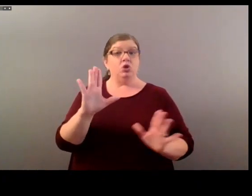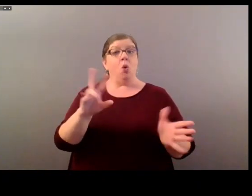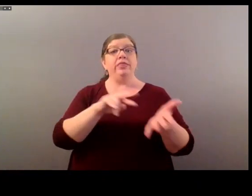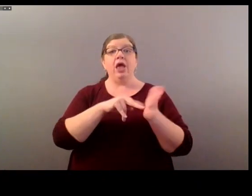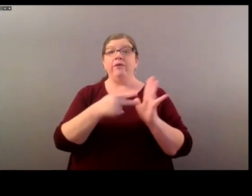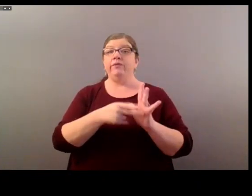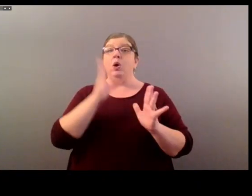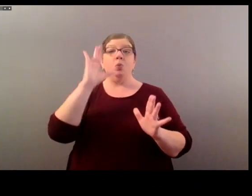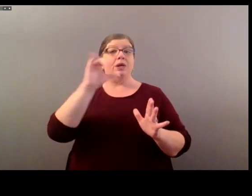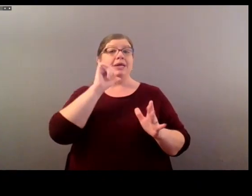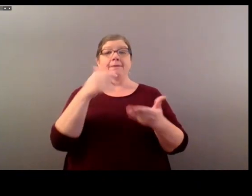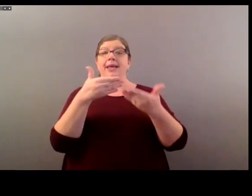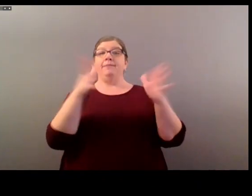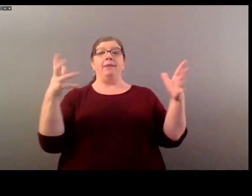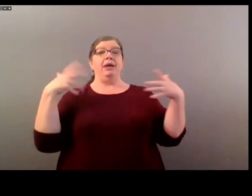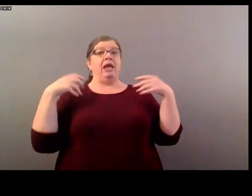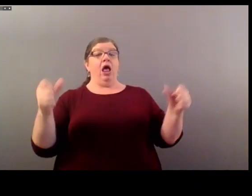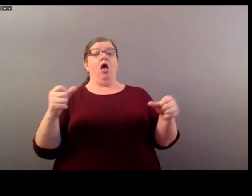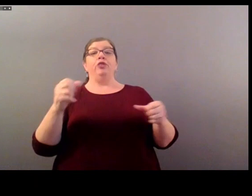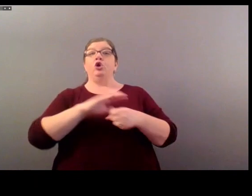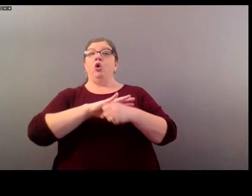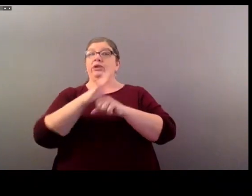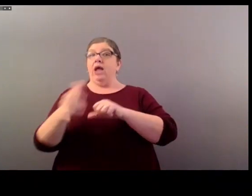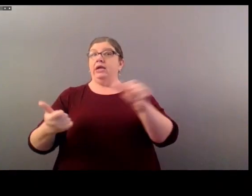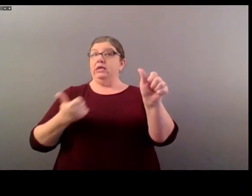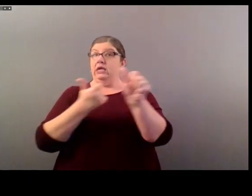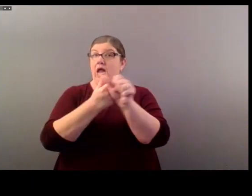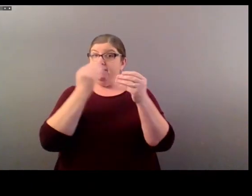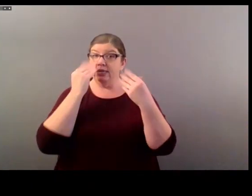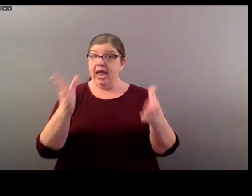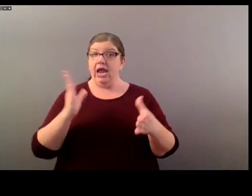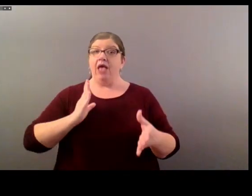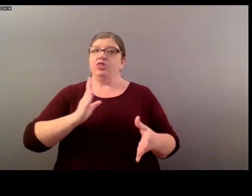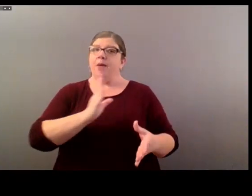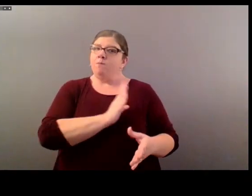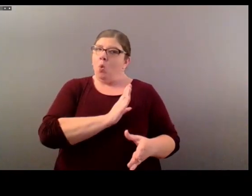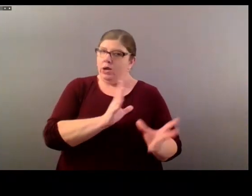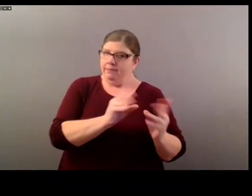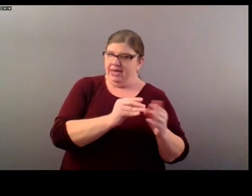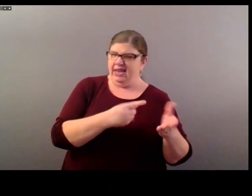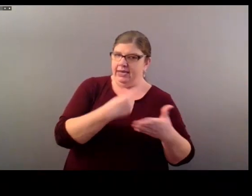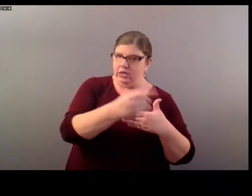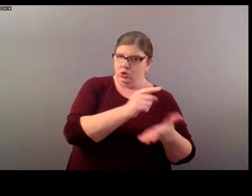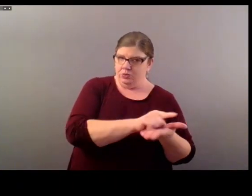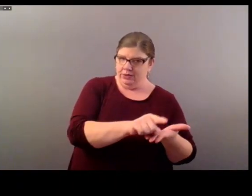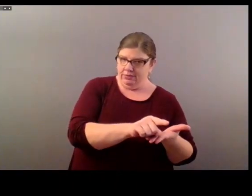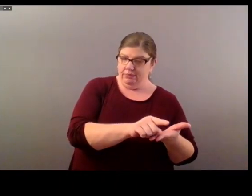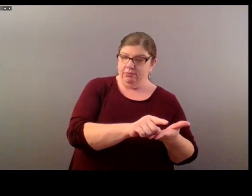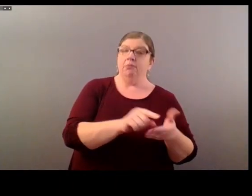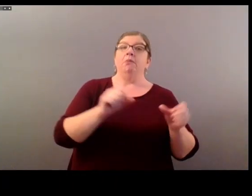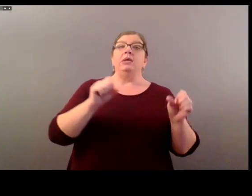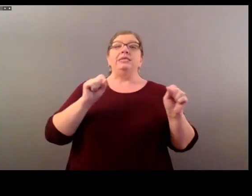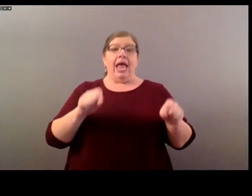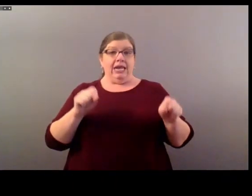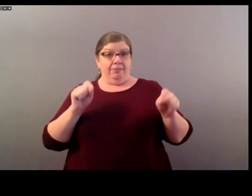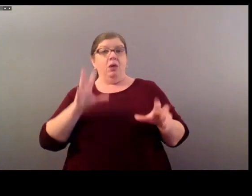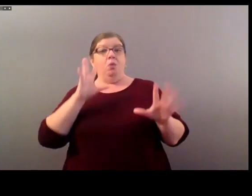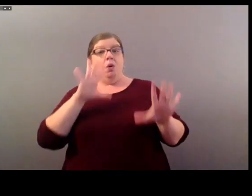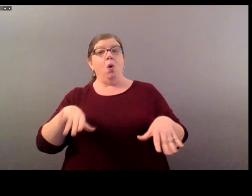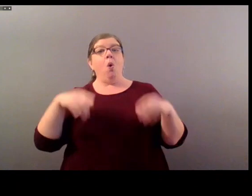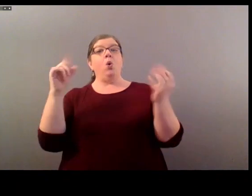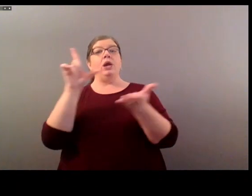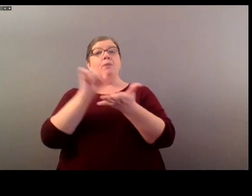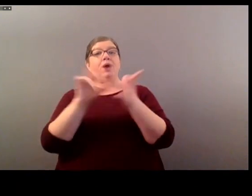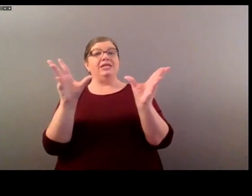be a public health COVID-19 update at the board next week. Tentatively, we will hold a press conference